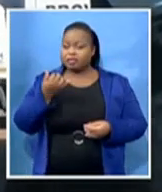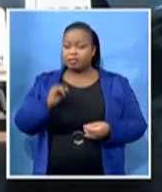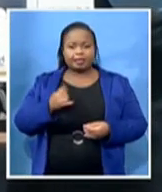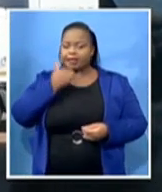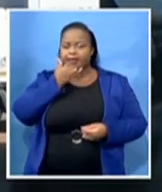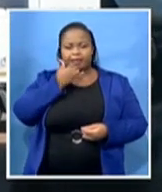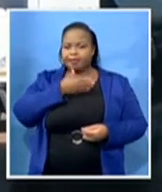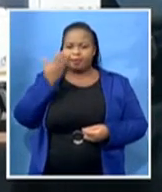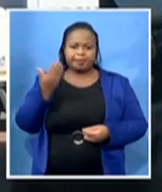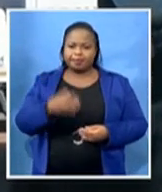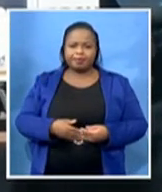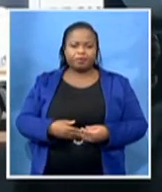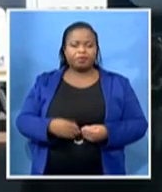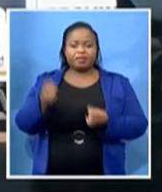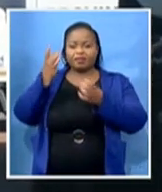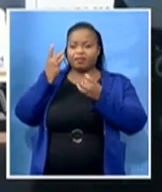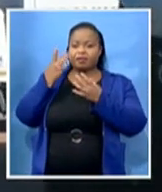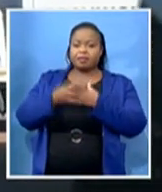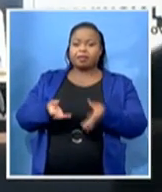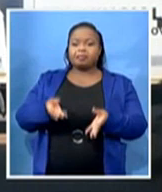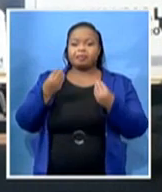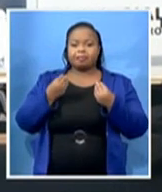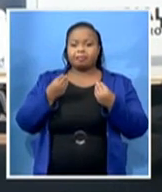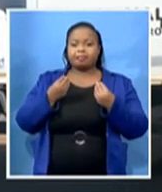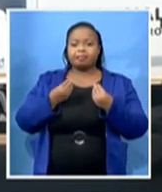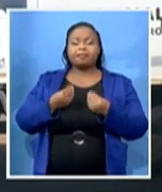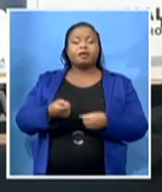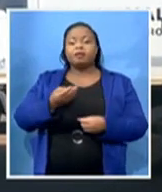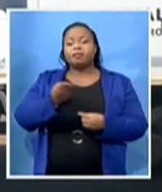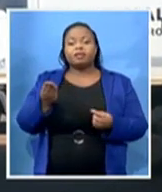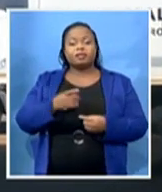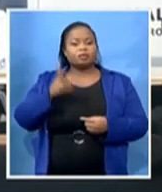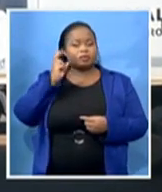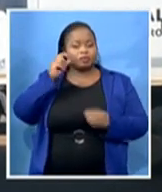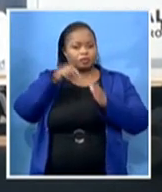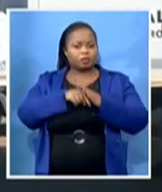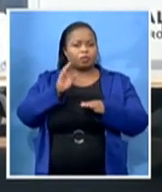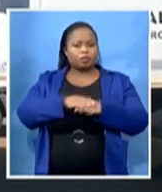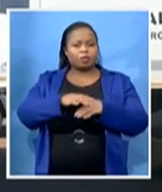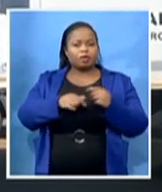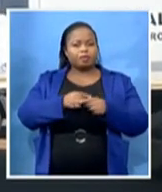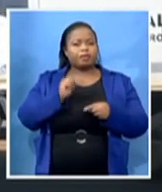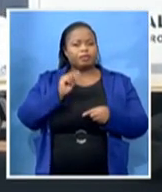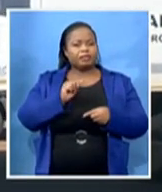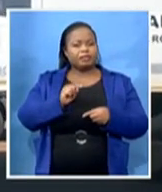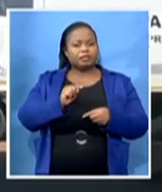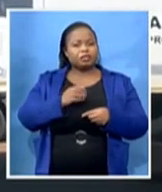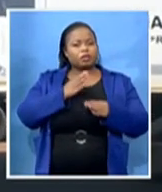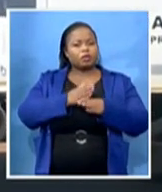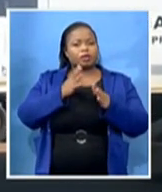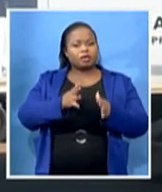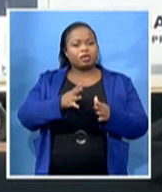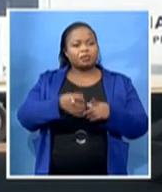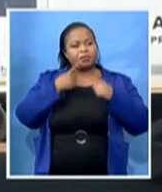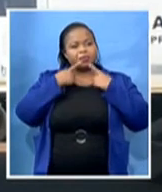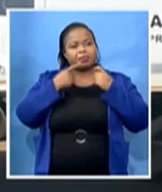they actually received. But to hear more about the workers' grievances or concerns, I